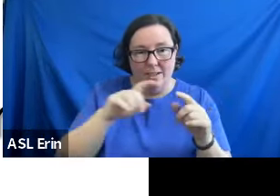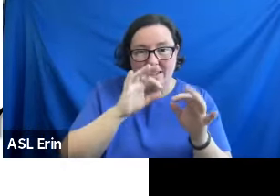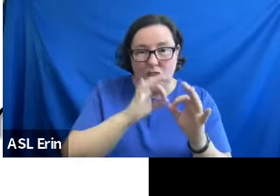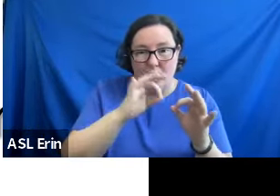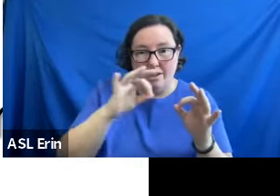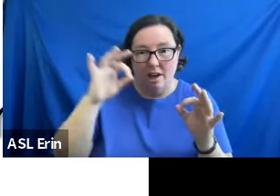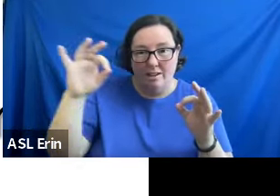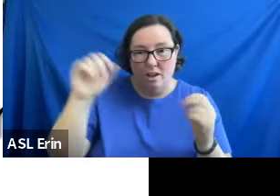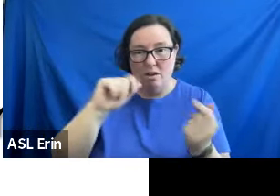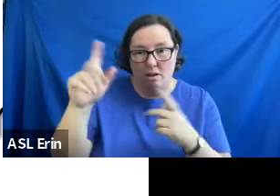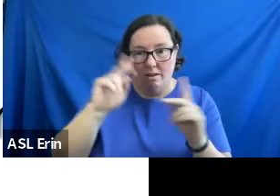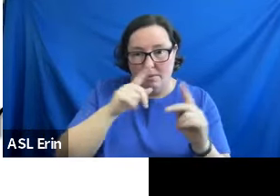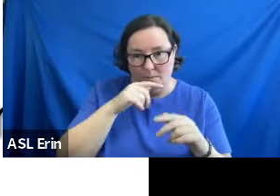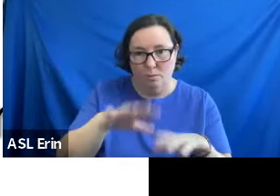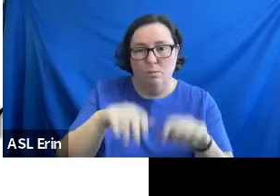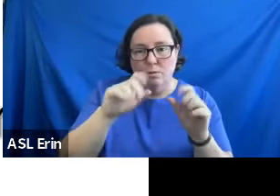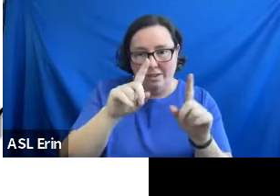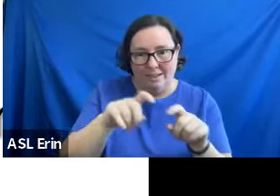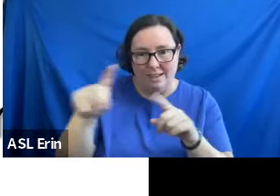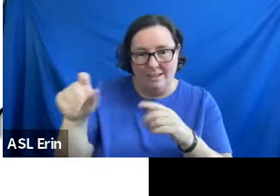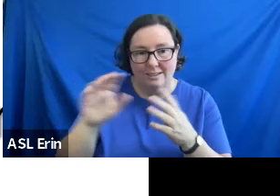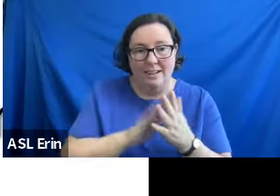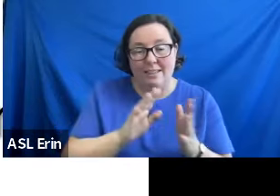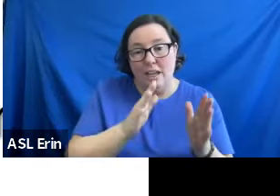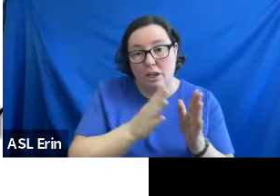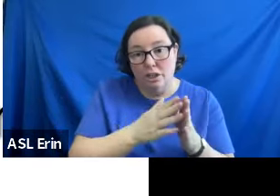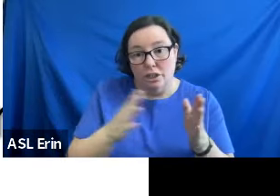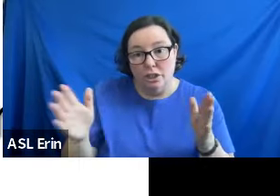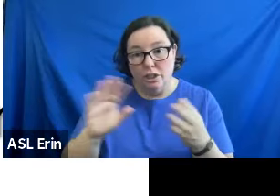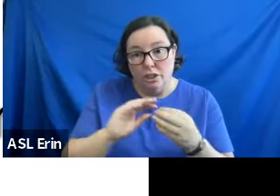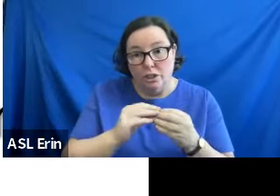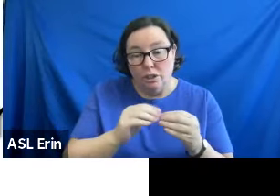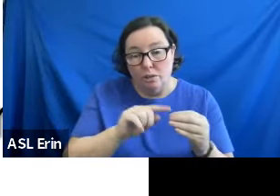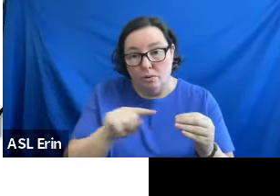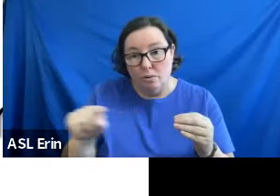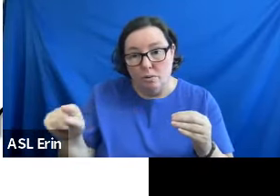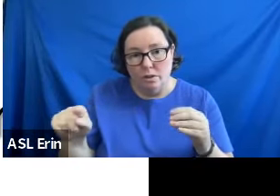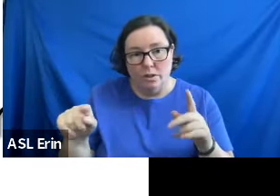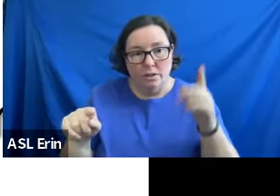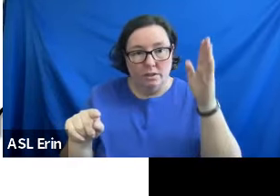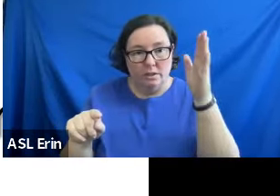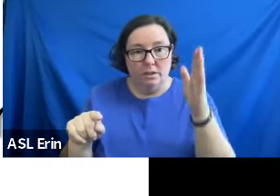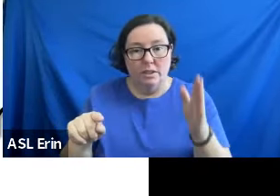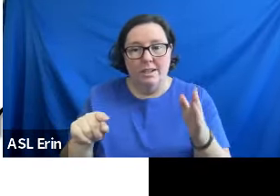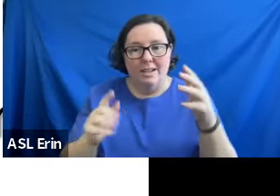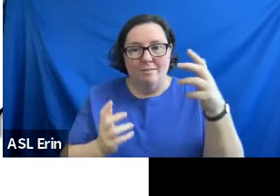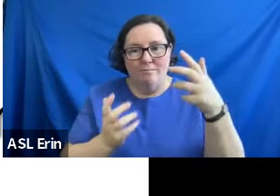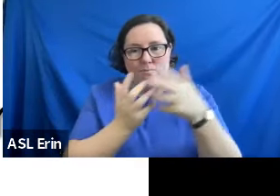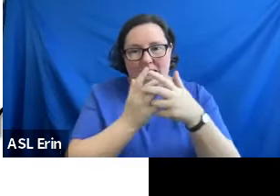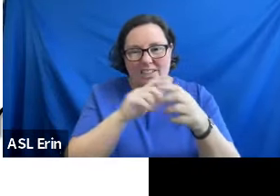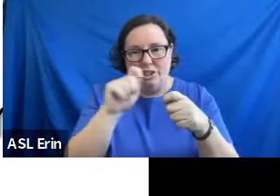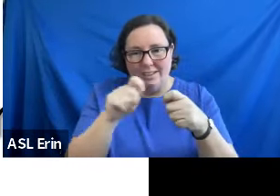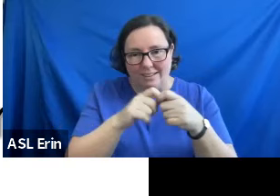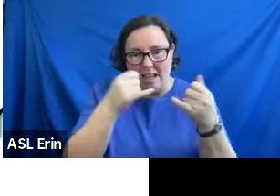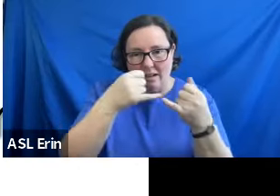examinees, lined up, and their grades, which is the vertical y-axis, their